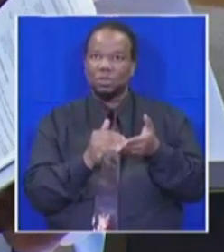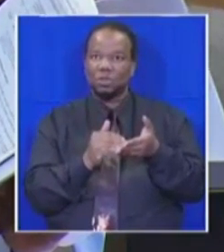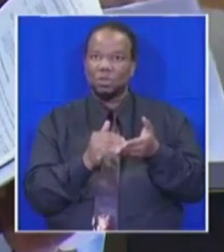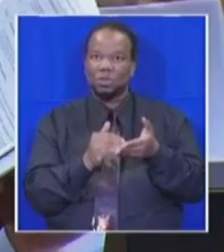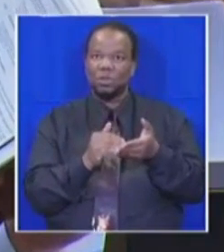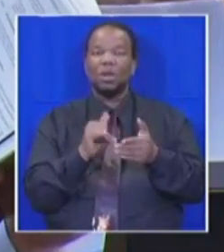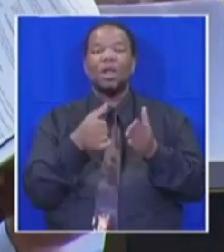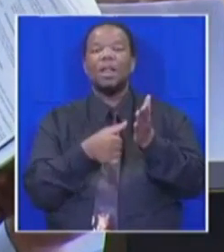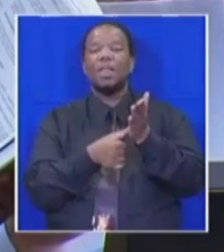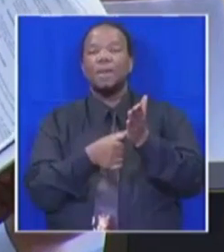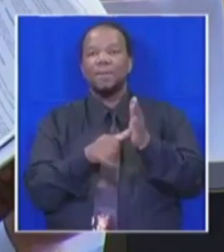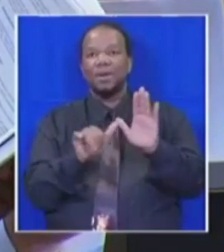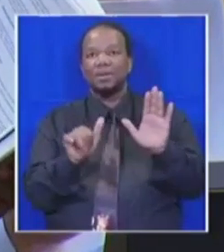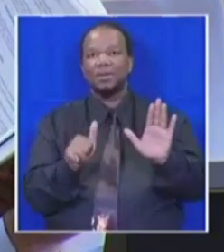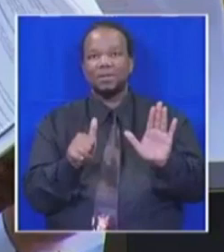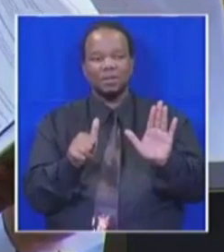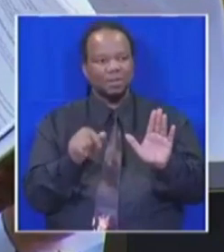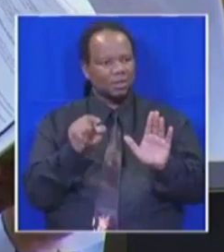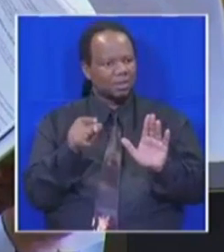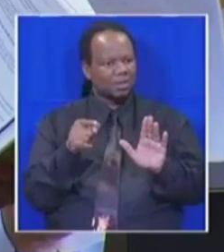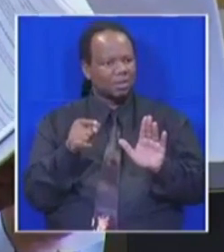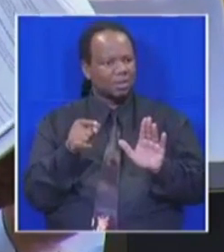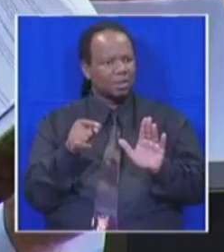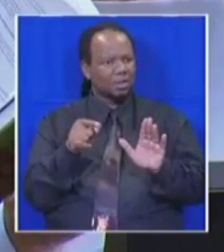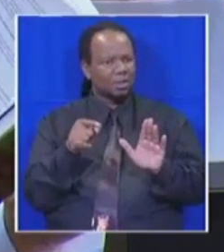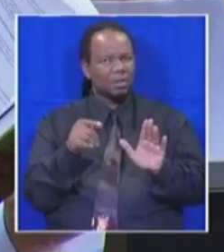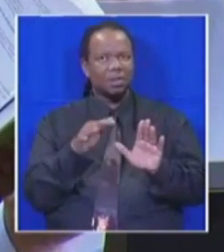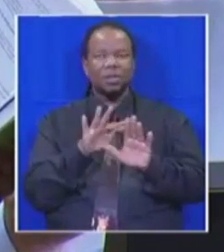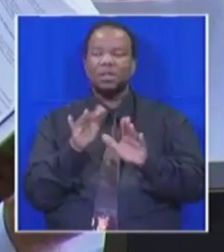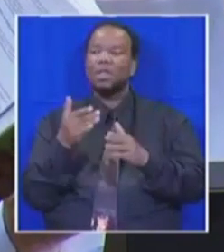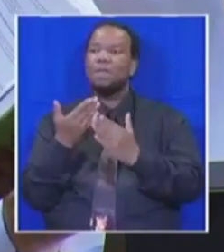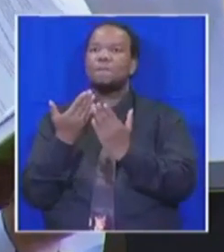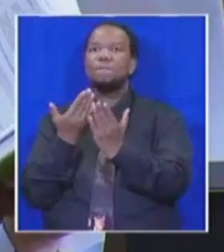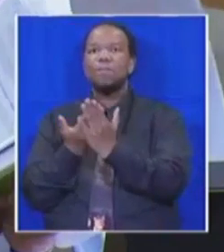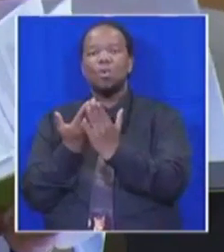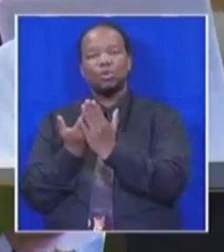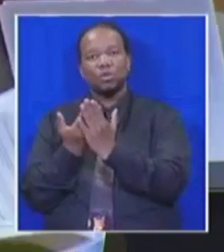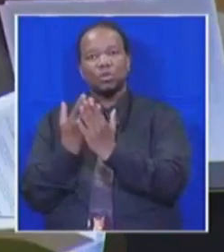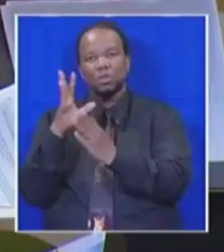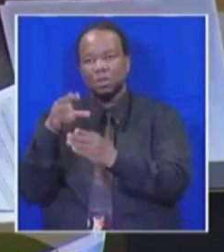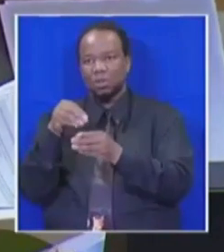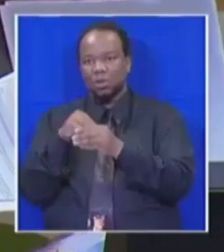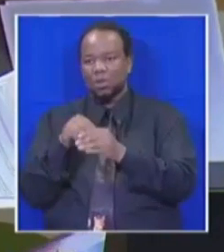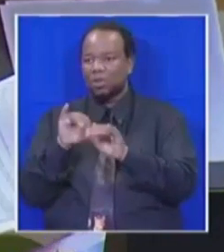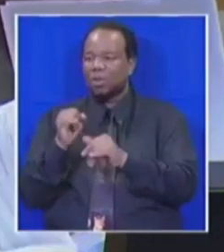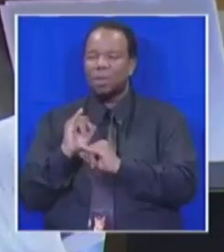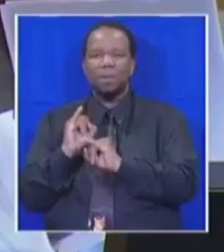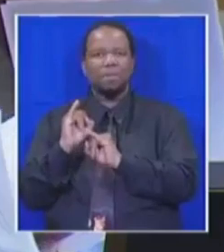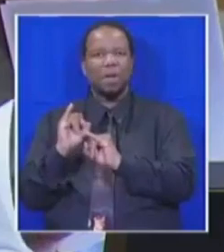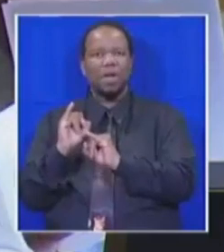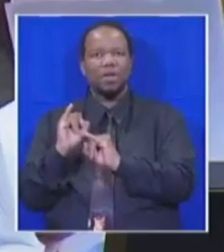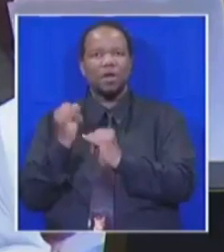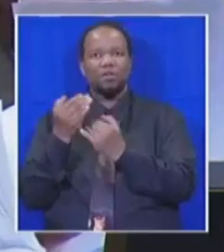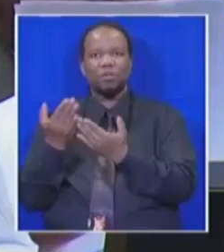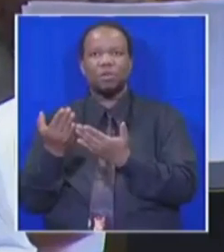number 6, it says that the motion may not contain unbecoming or offensive expressions. So that